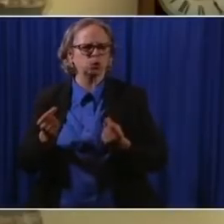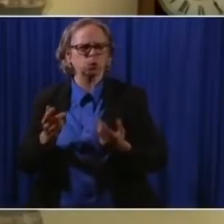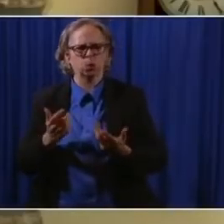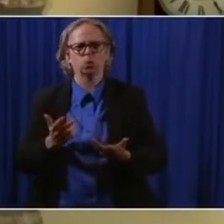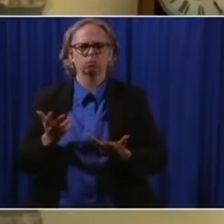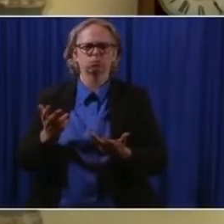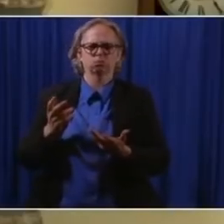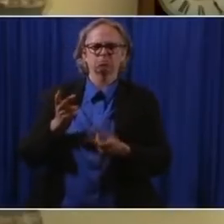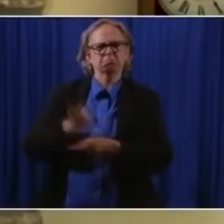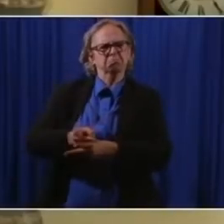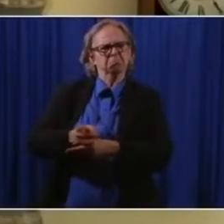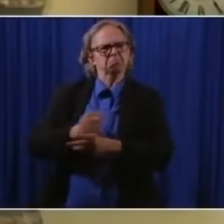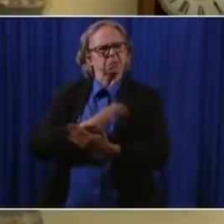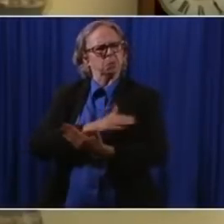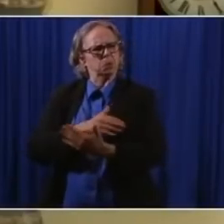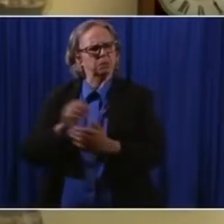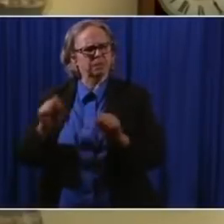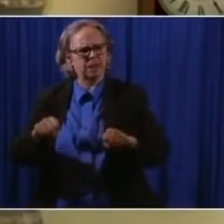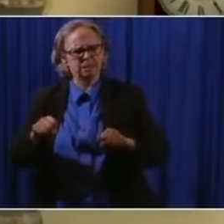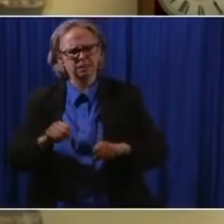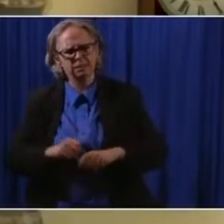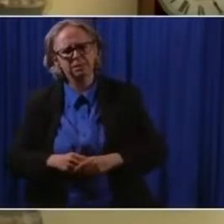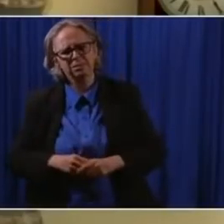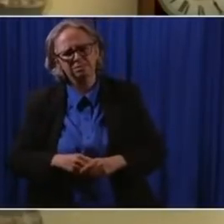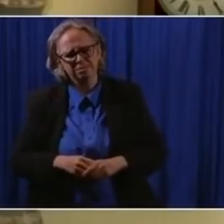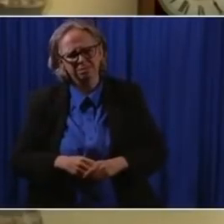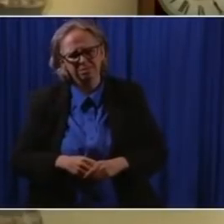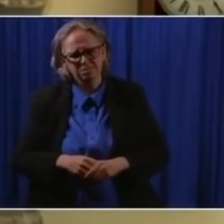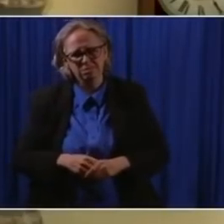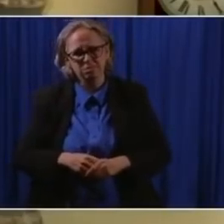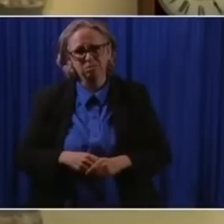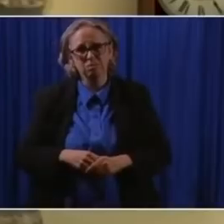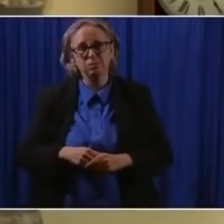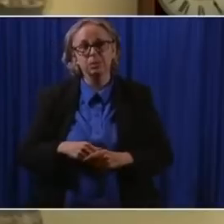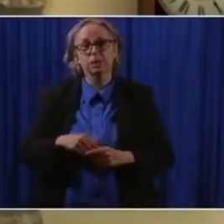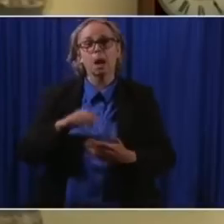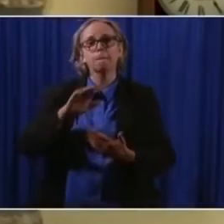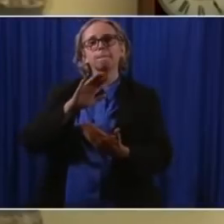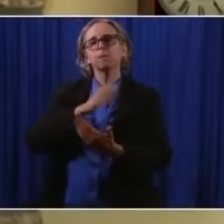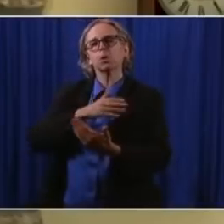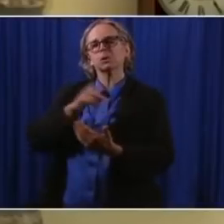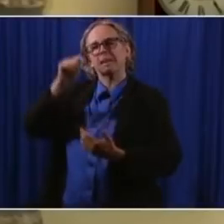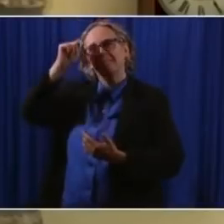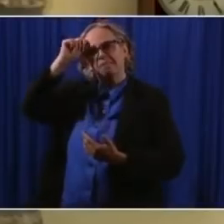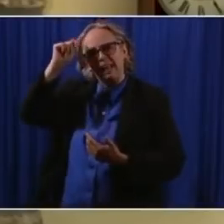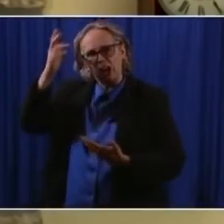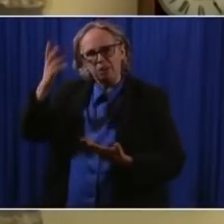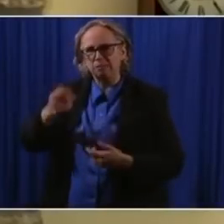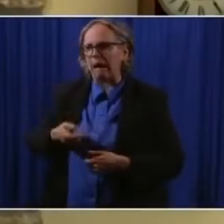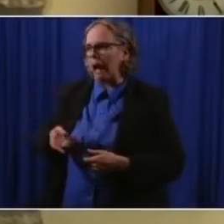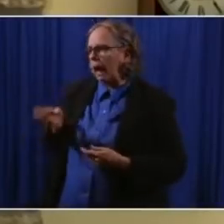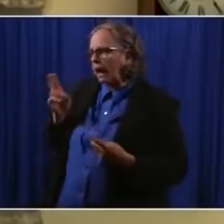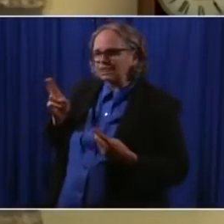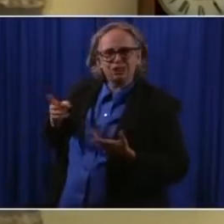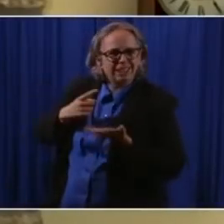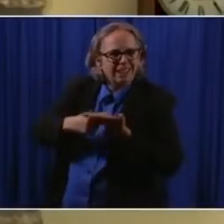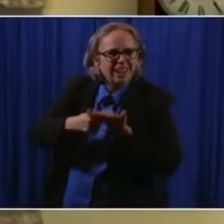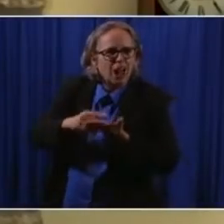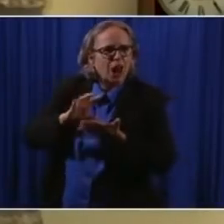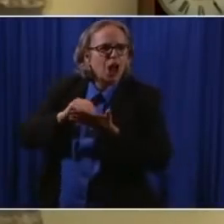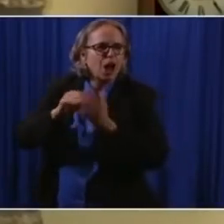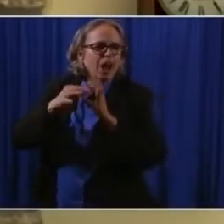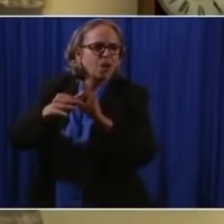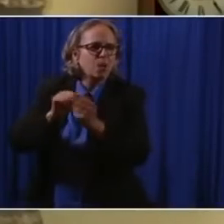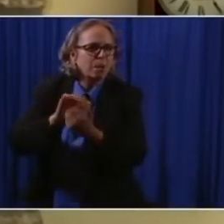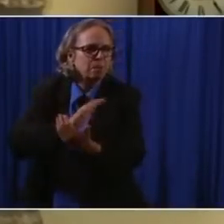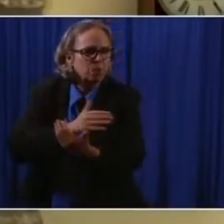to, teach more music theory and some history and do some other things during the pandemic. I mean, look, the good news is